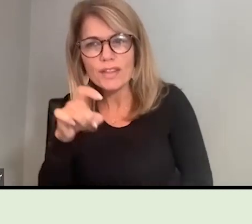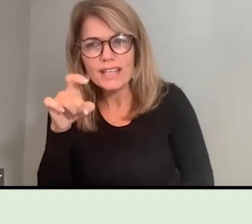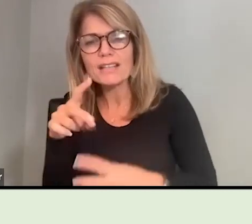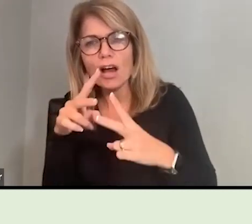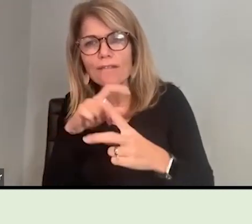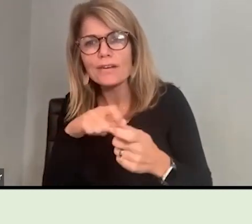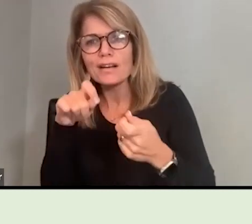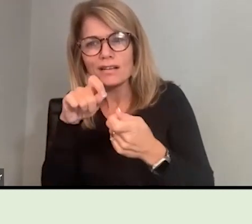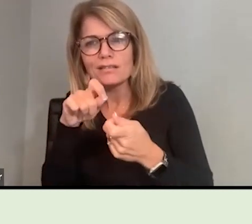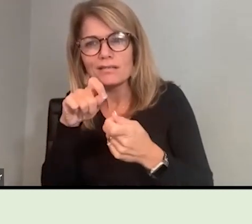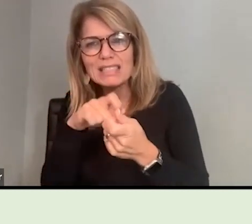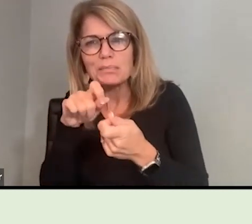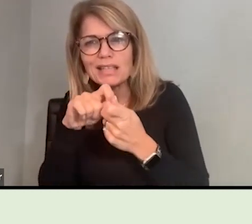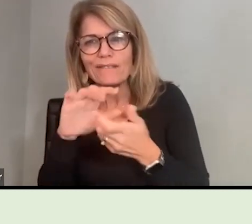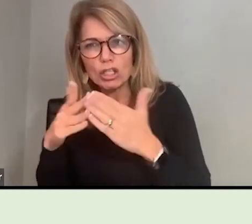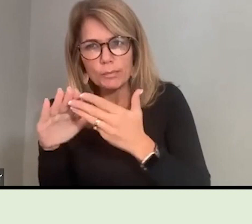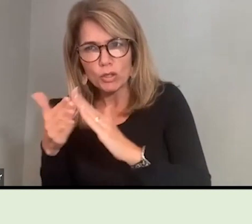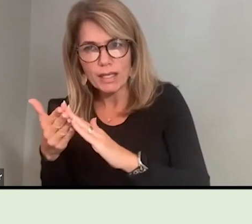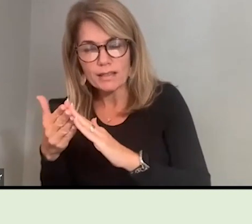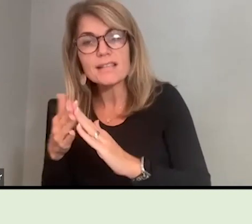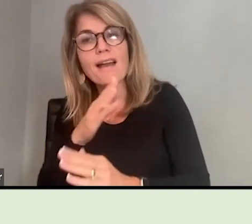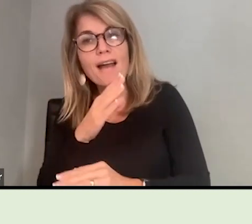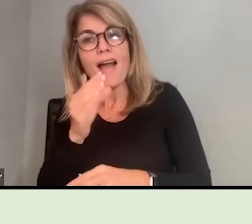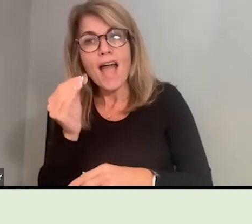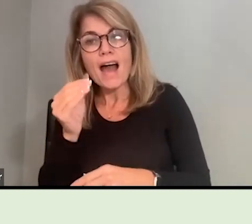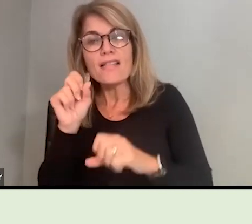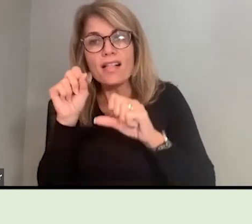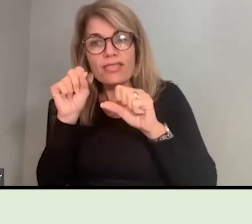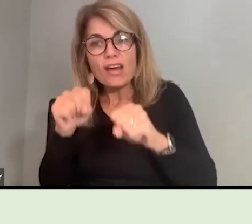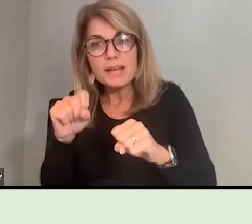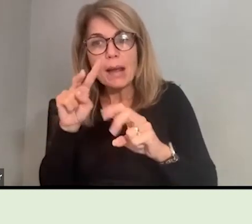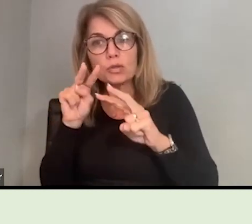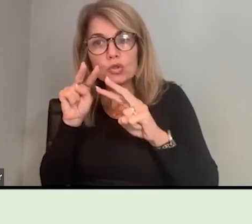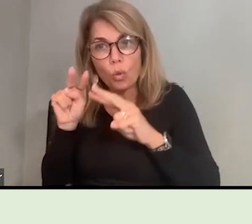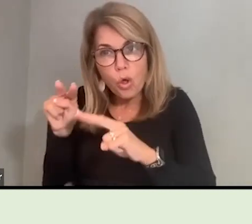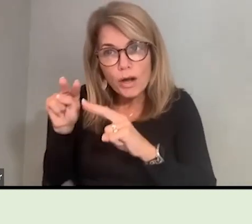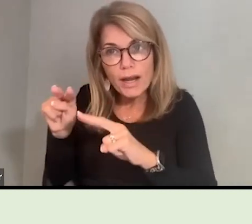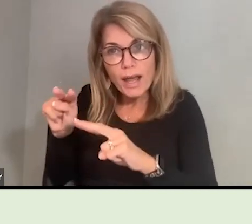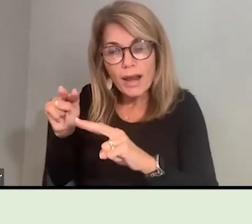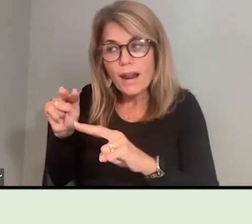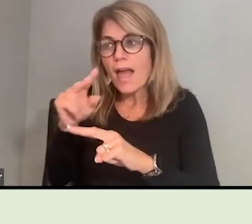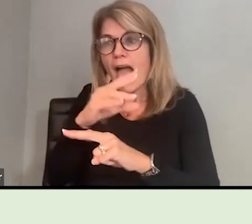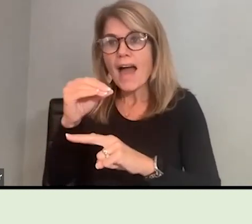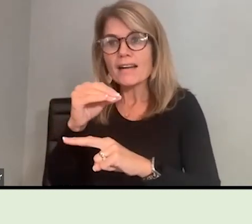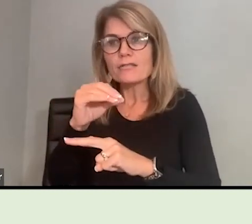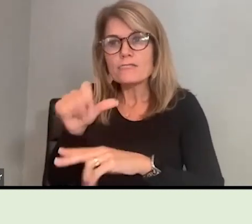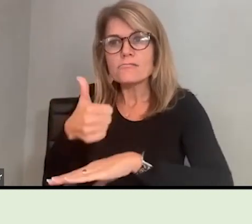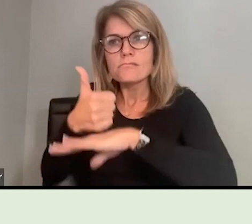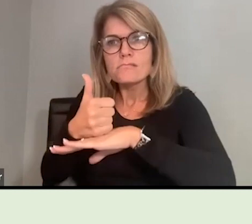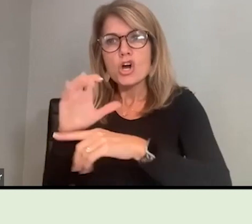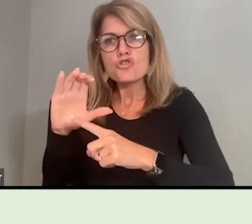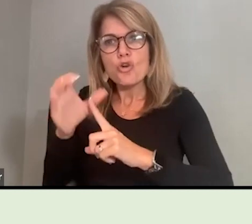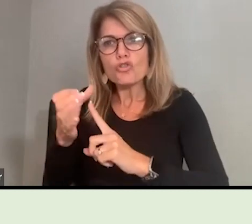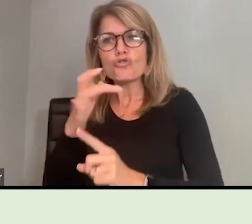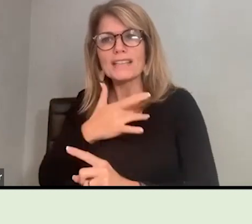various communities. And what they've been able to do is to take a look at this and start to place in place these culturally sensitive